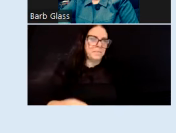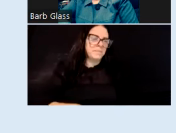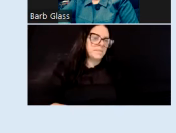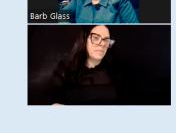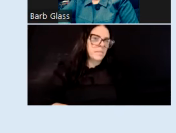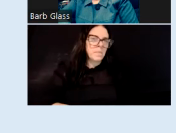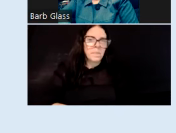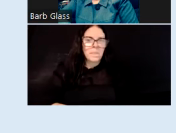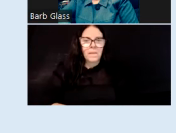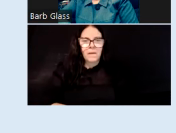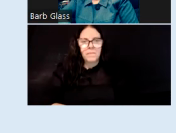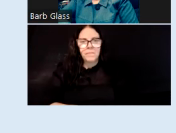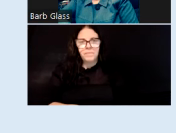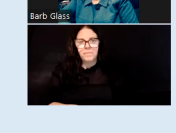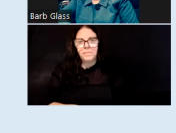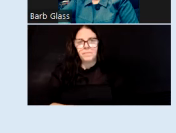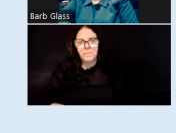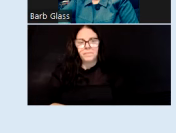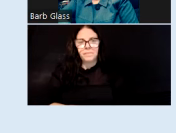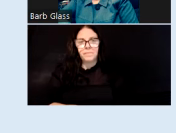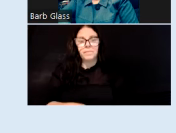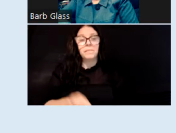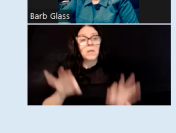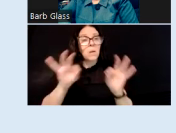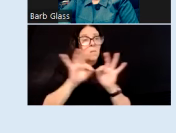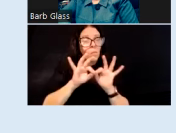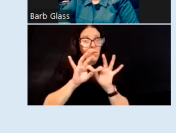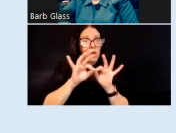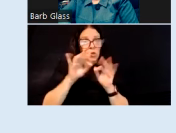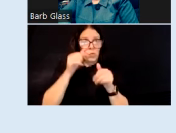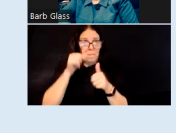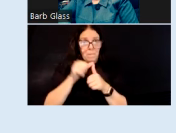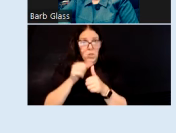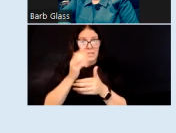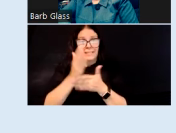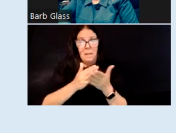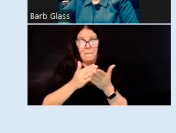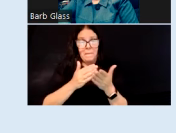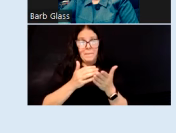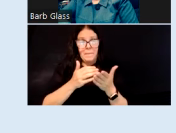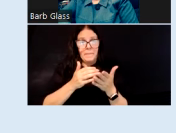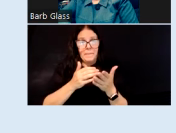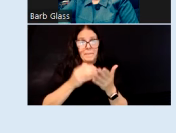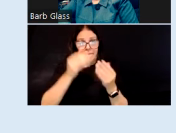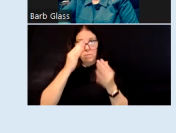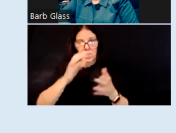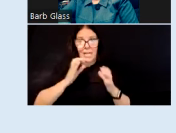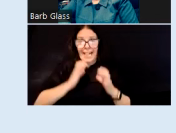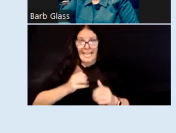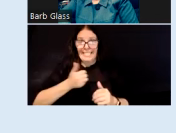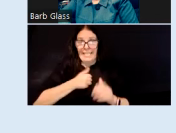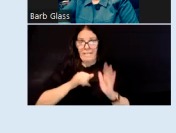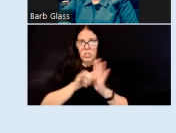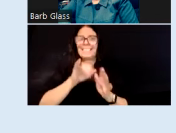What's important to remember is that some of the information in client self-identification does actually tie